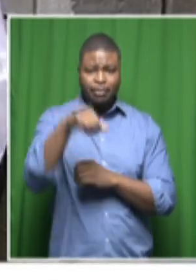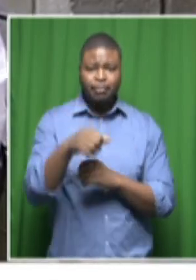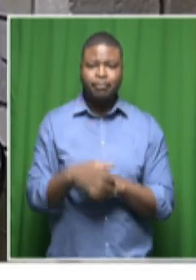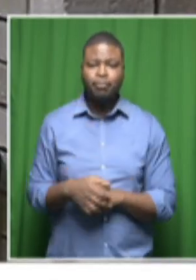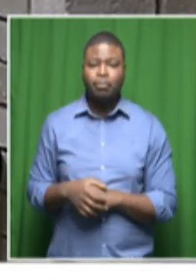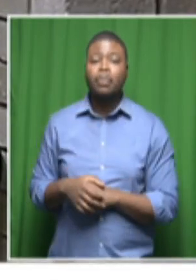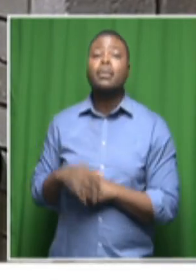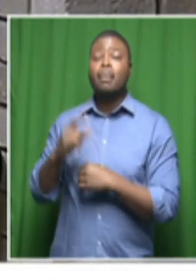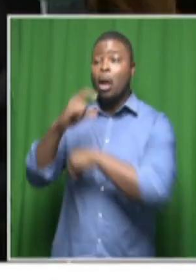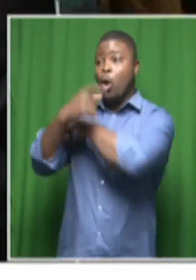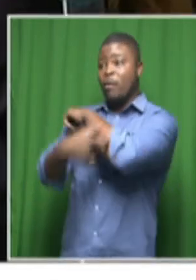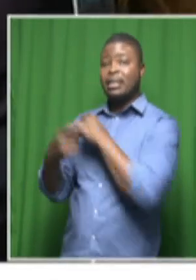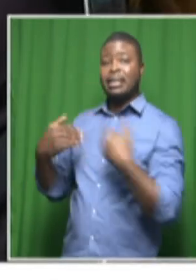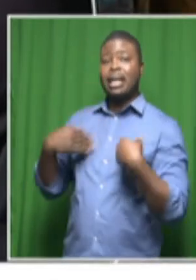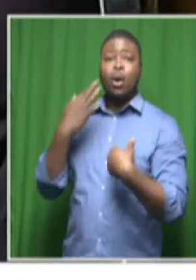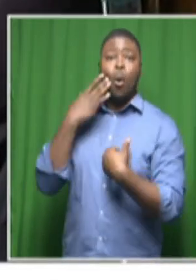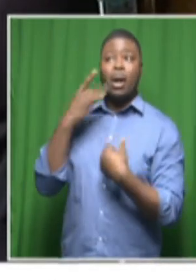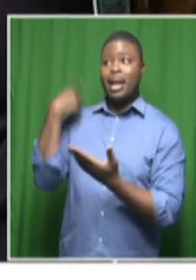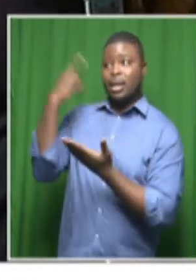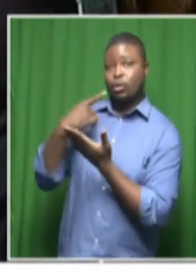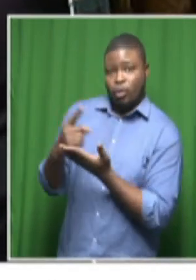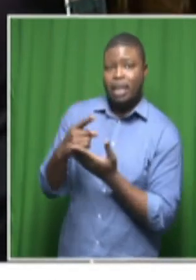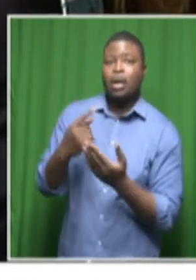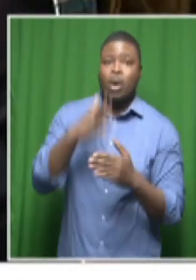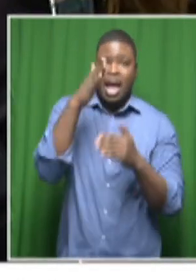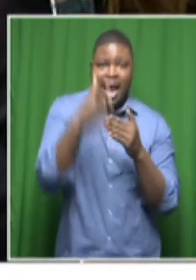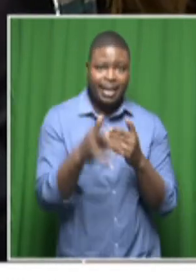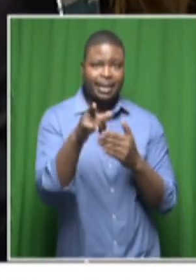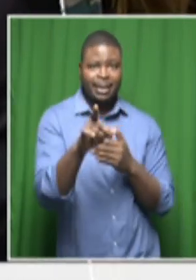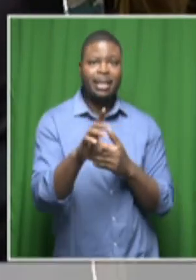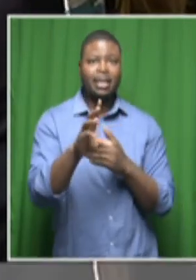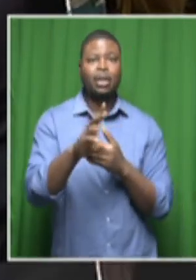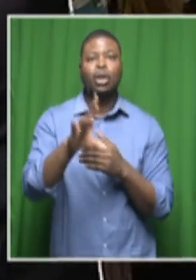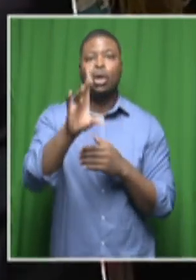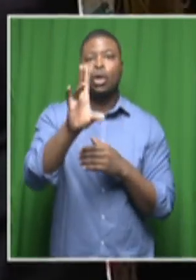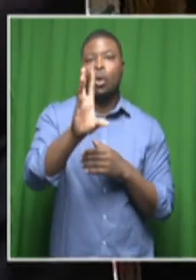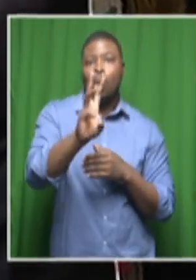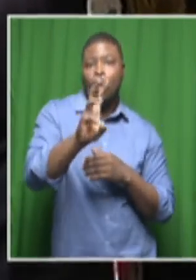week, will end on Tuesday. SABC News in Makhanda.